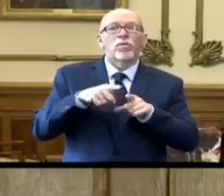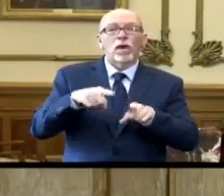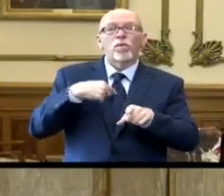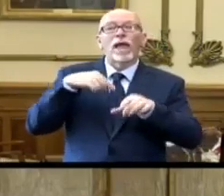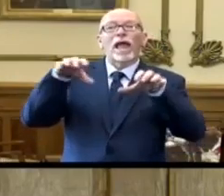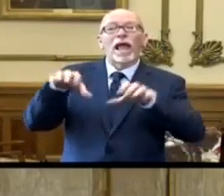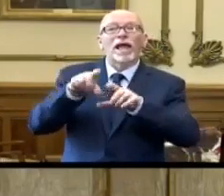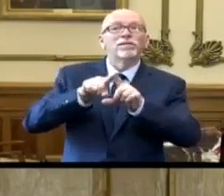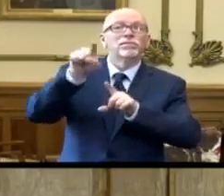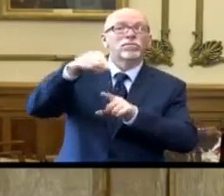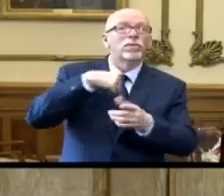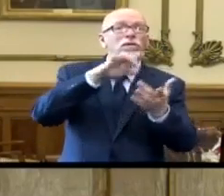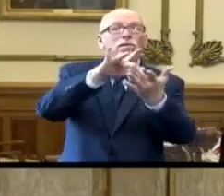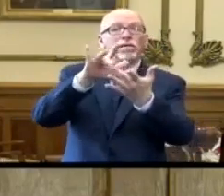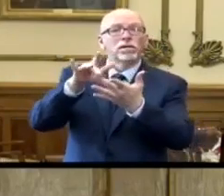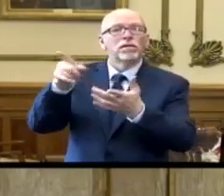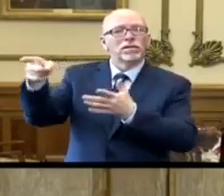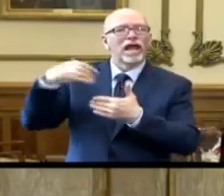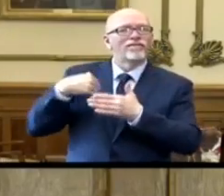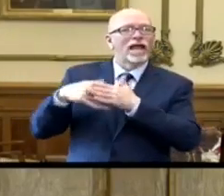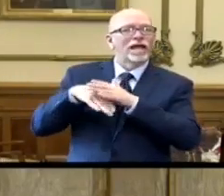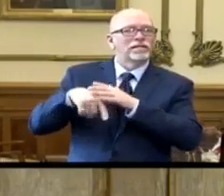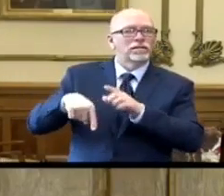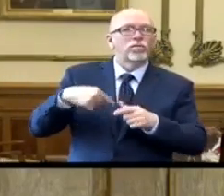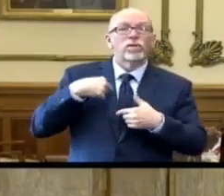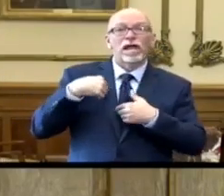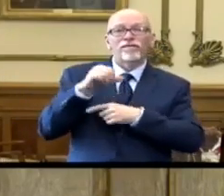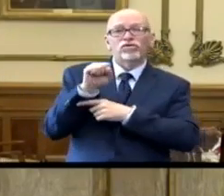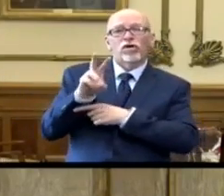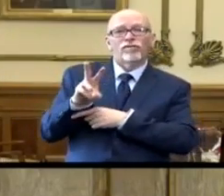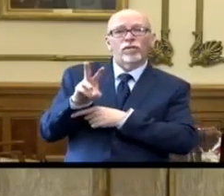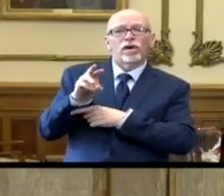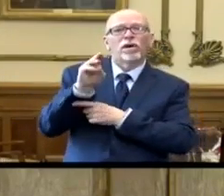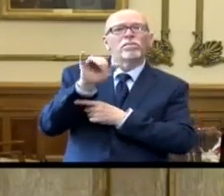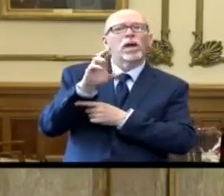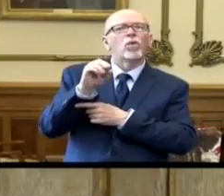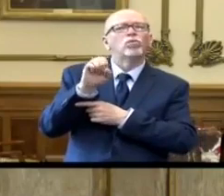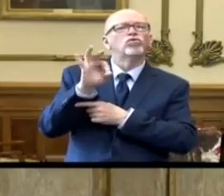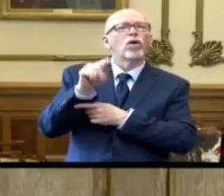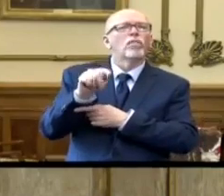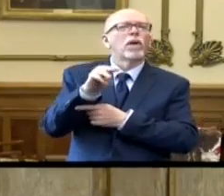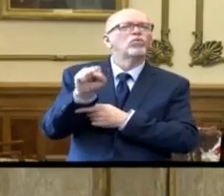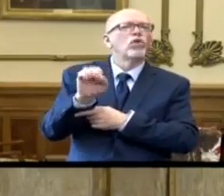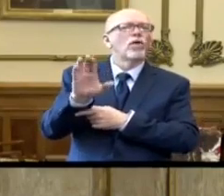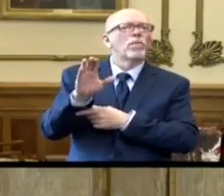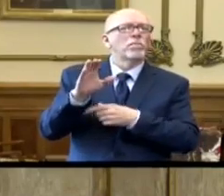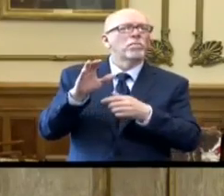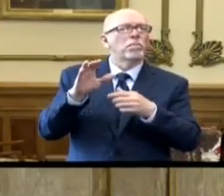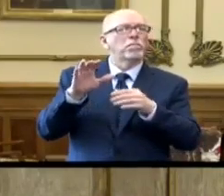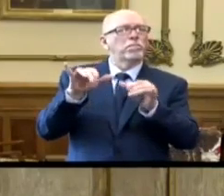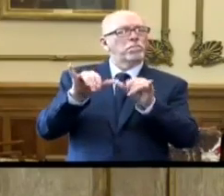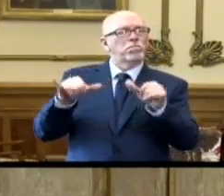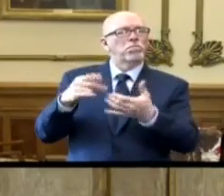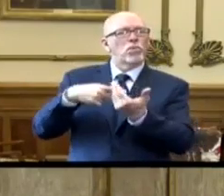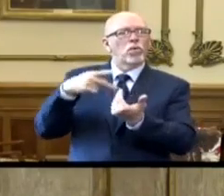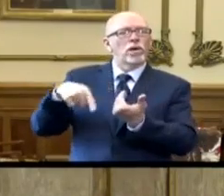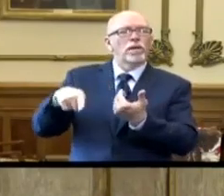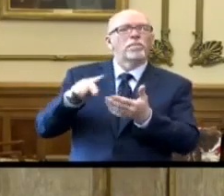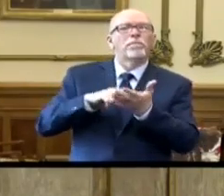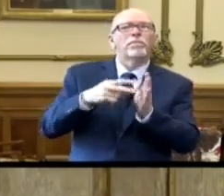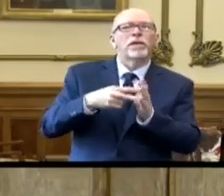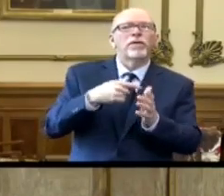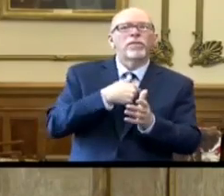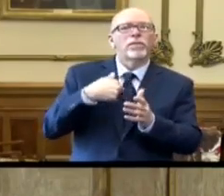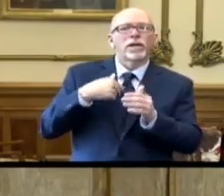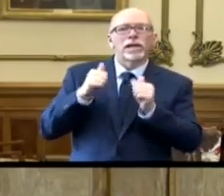on them at the State Department of Health. And we have a software Microsoft platform that will actually allow us to, as I